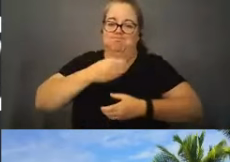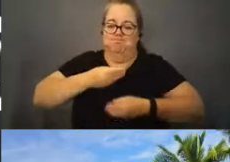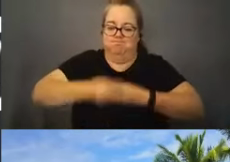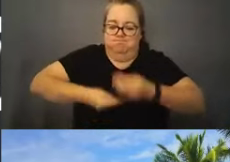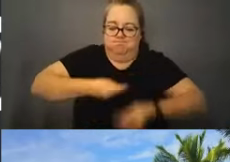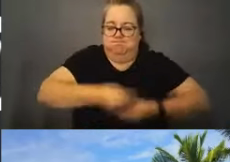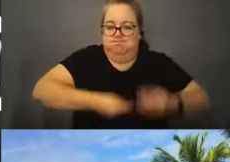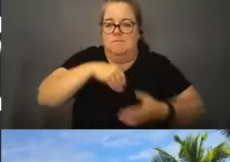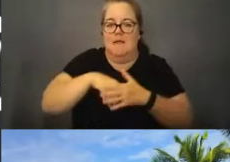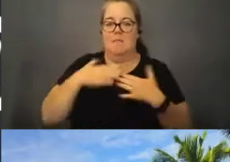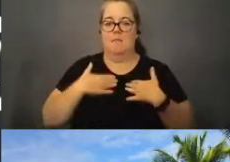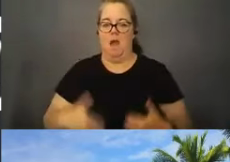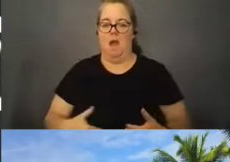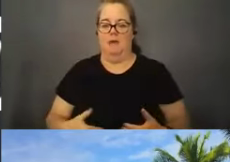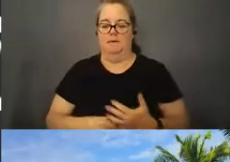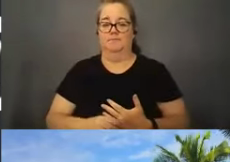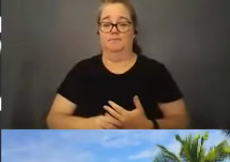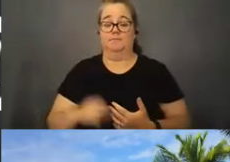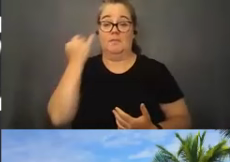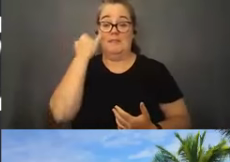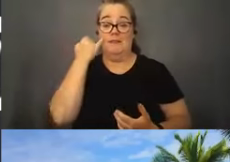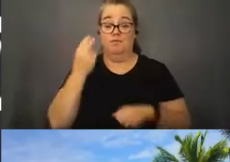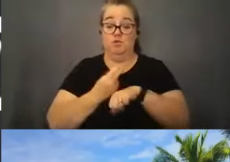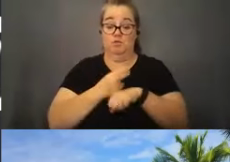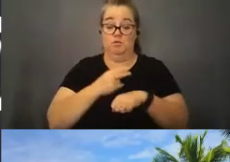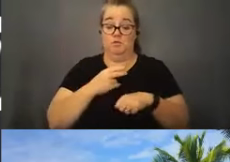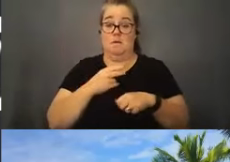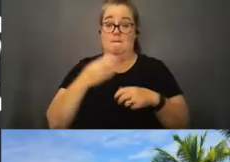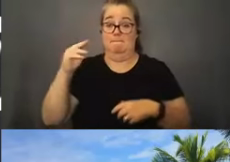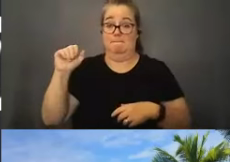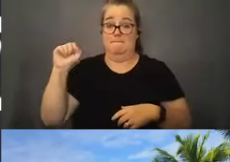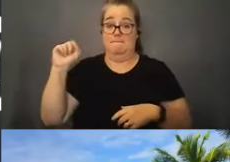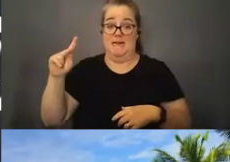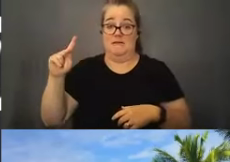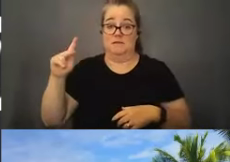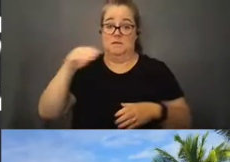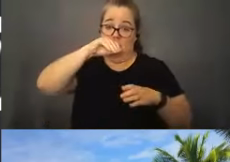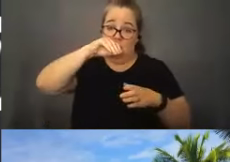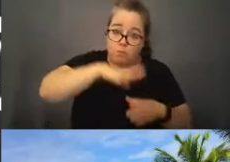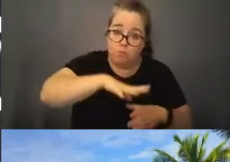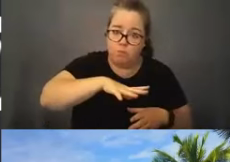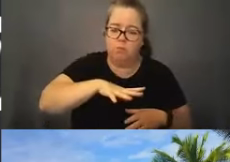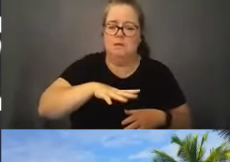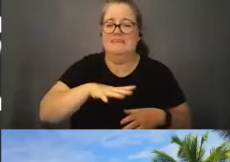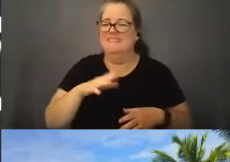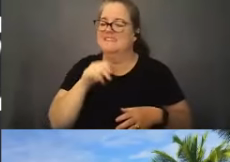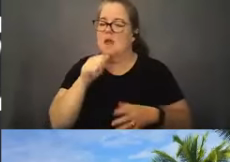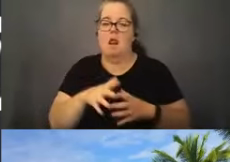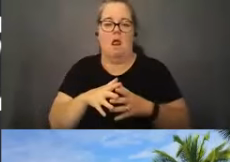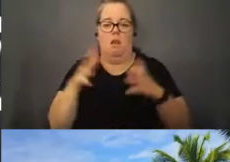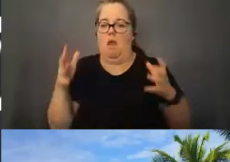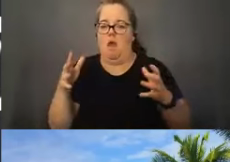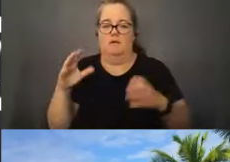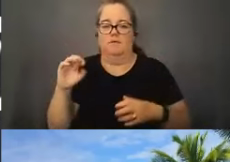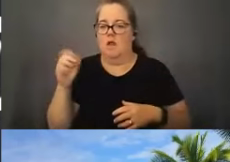do breaths and we have a mask, we're only putting a little bit more of